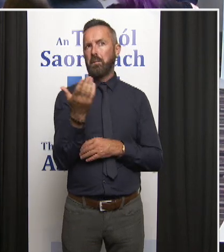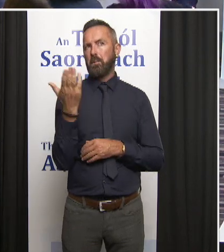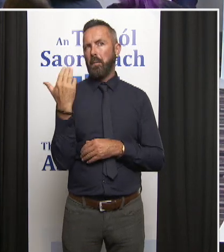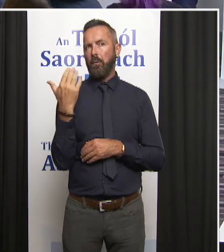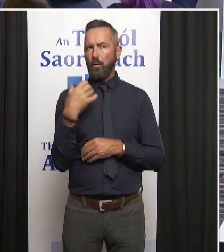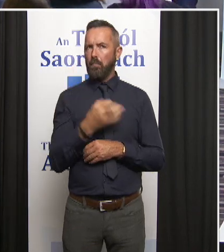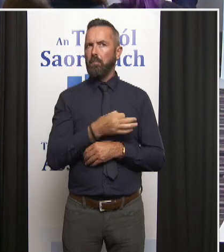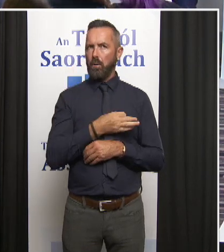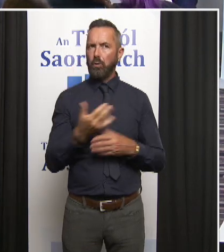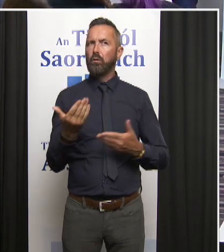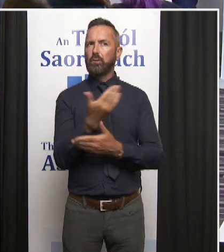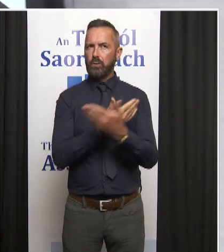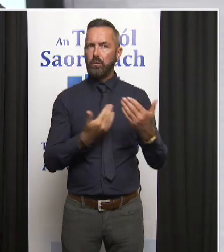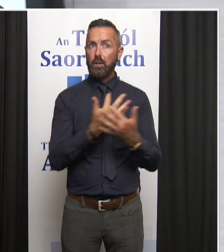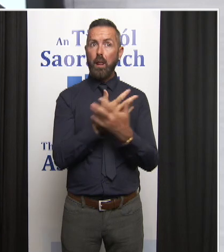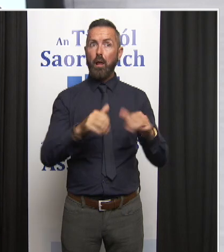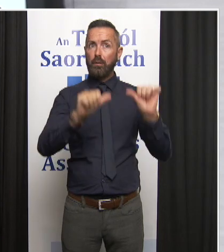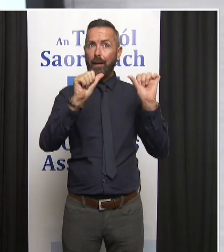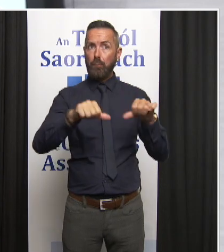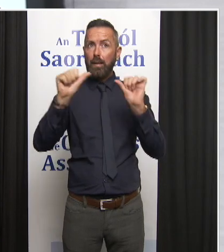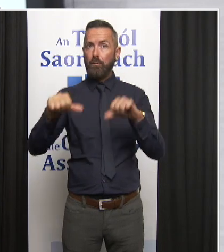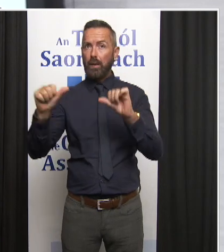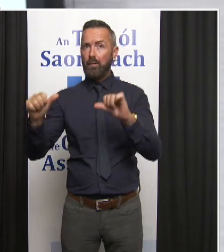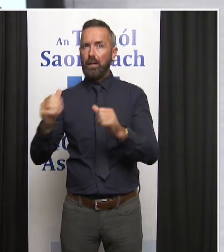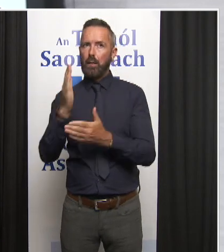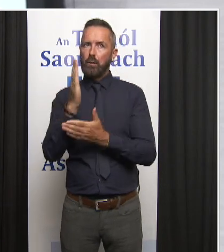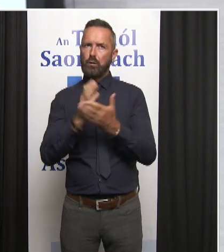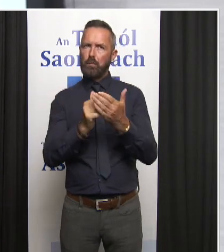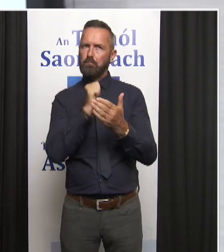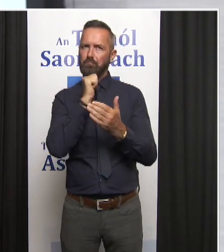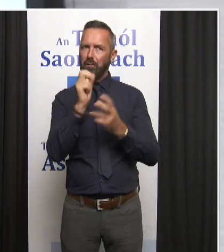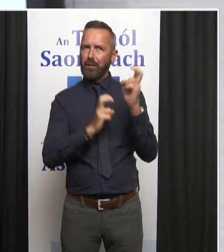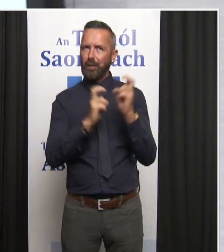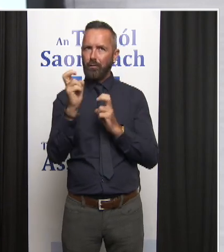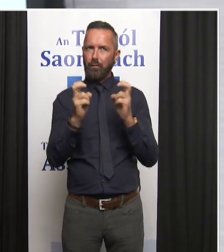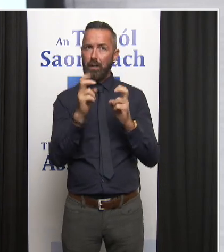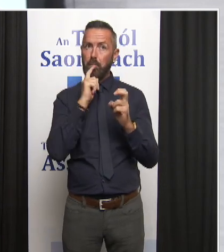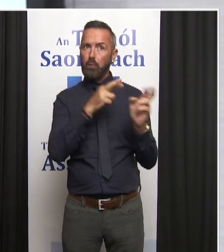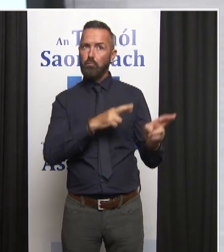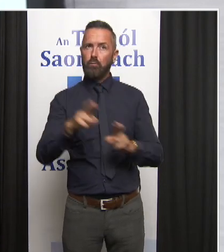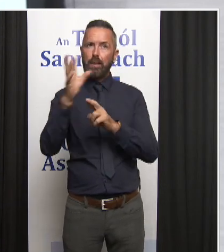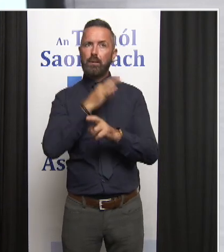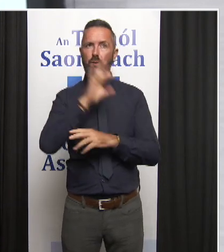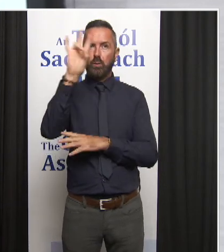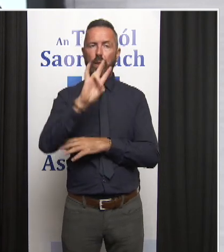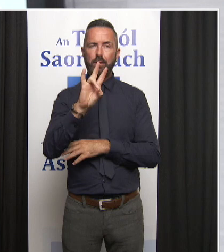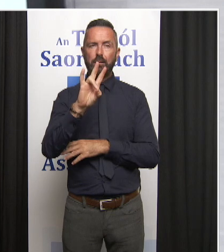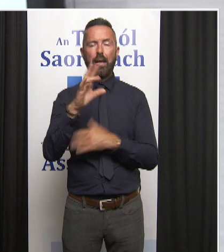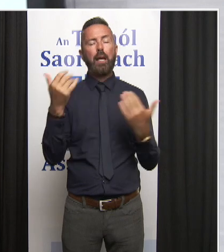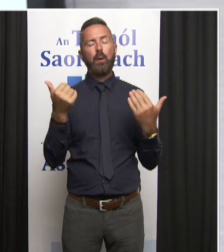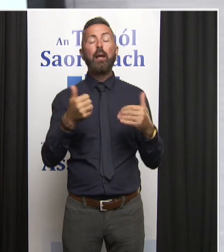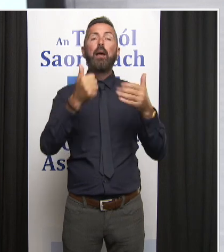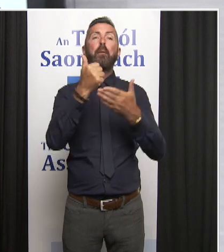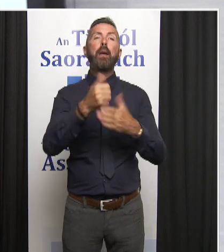lot on some clear points, and then we had some disagreements that raised good questions. Based on the functions